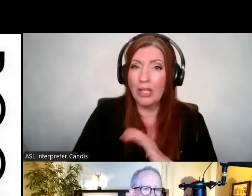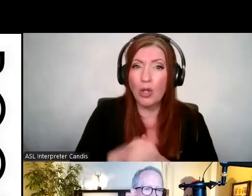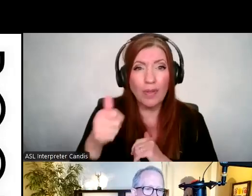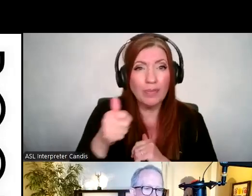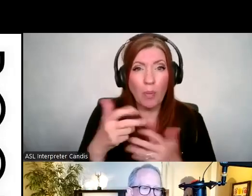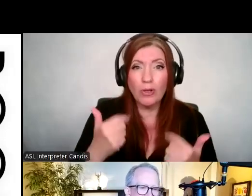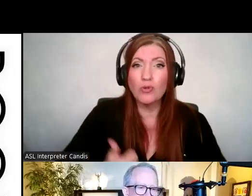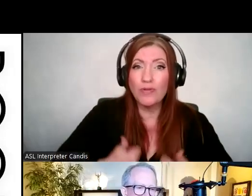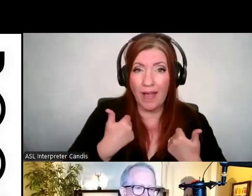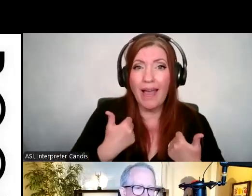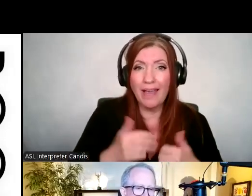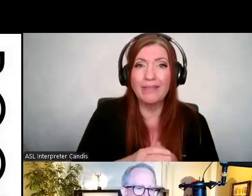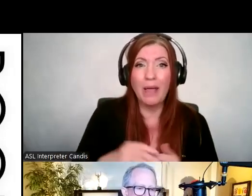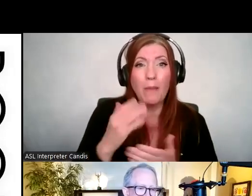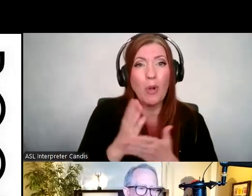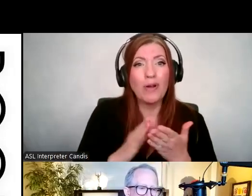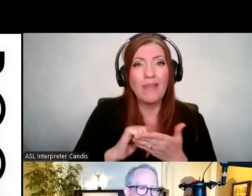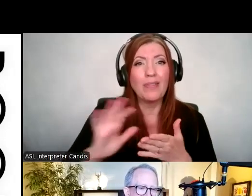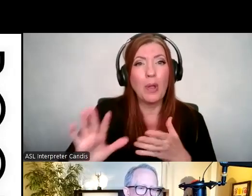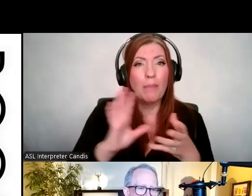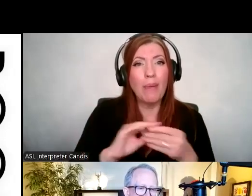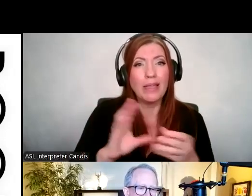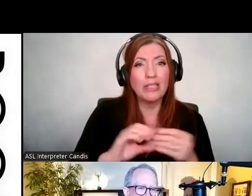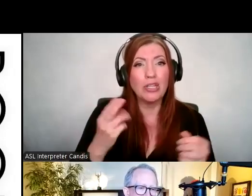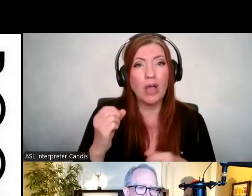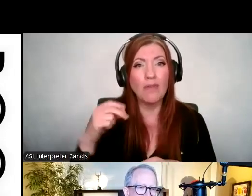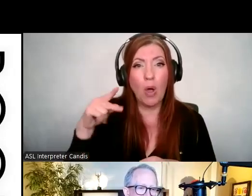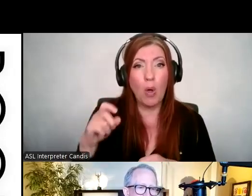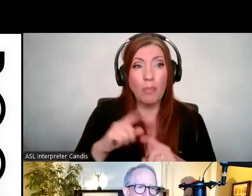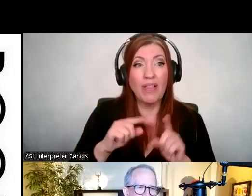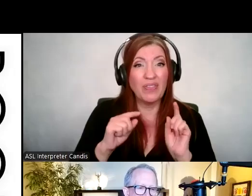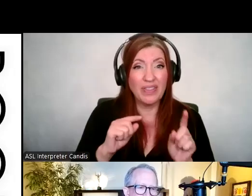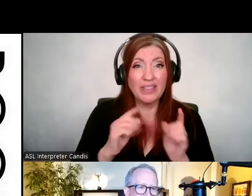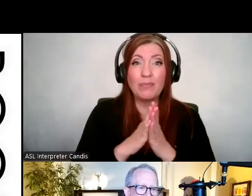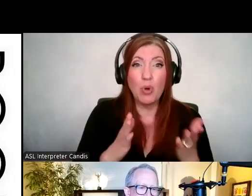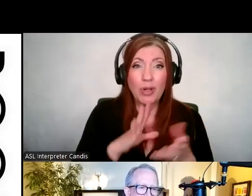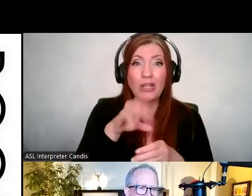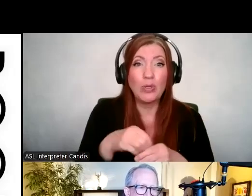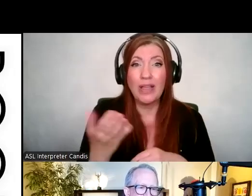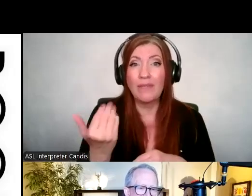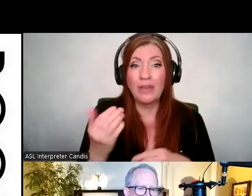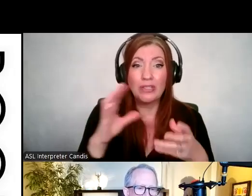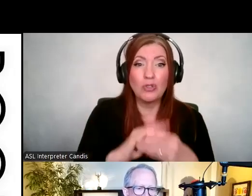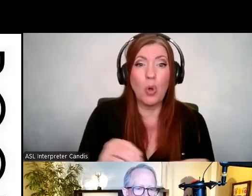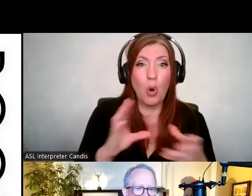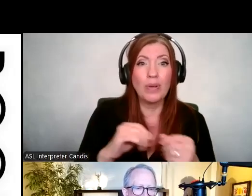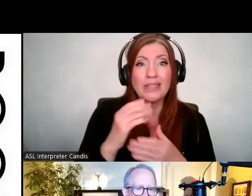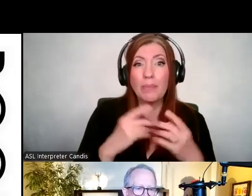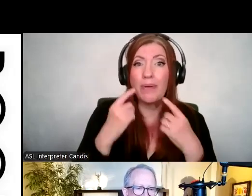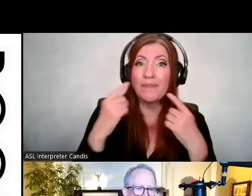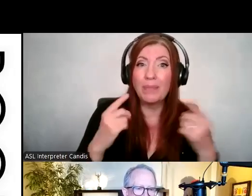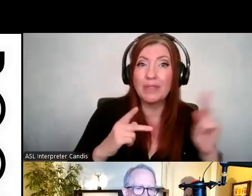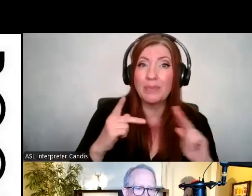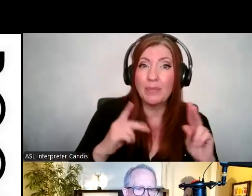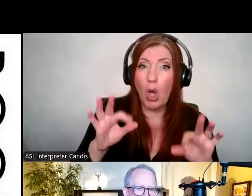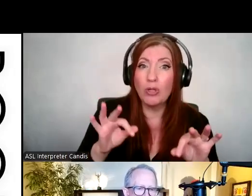survive. And part of that is a message of hope. So these 15 stories are of some famous Australians, very